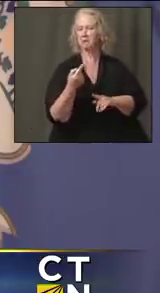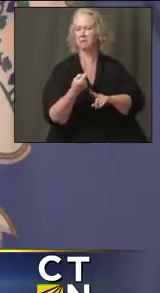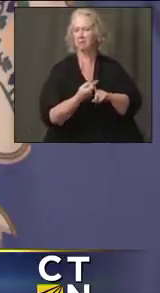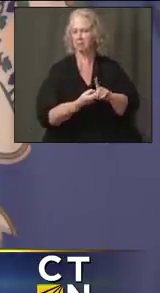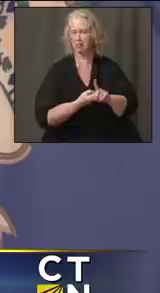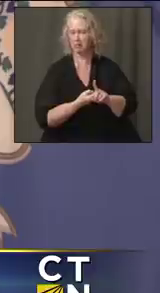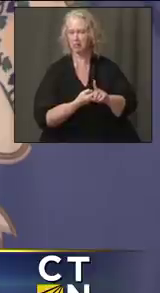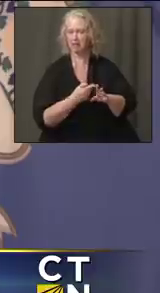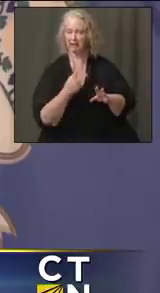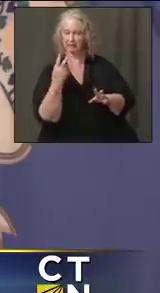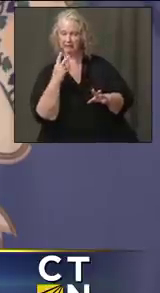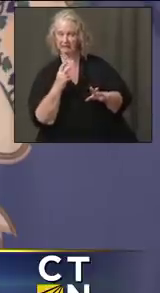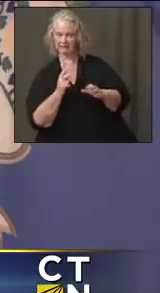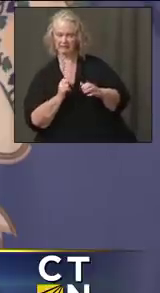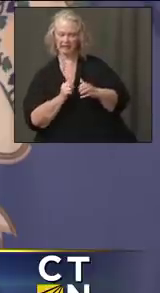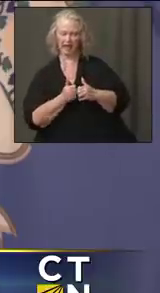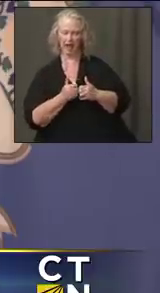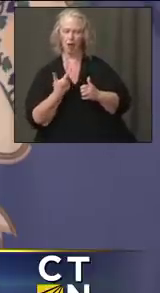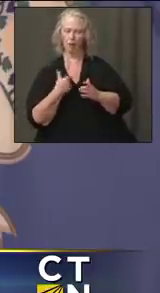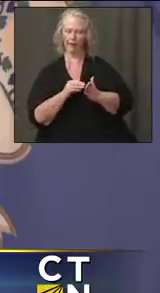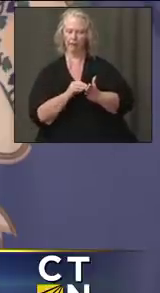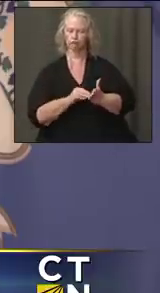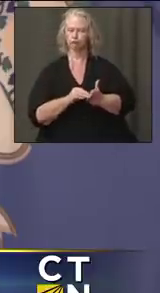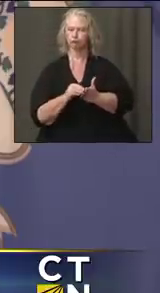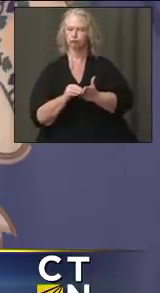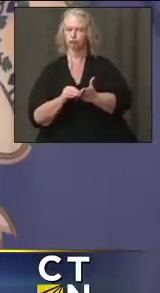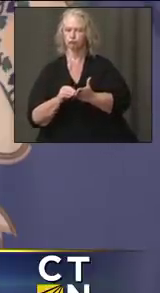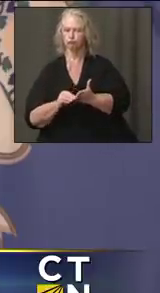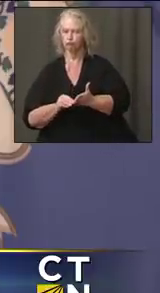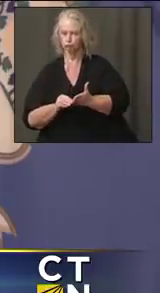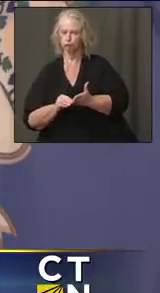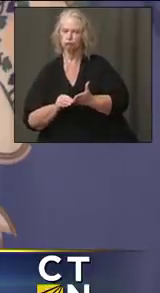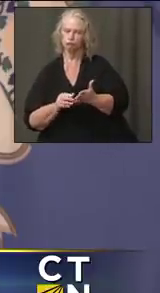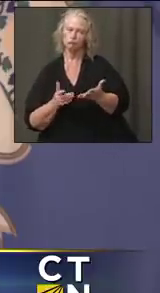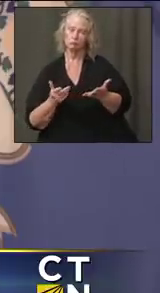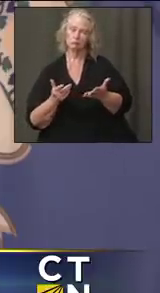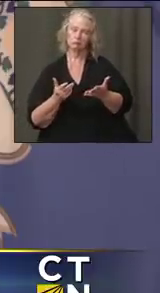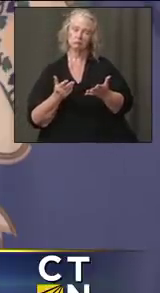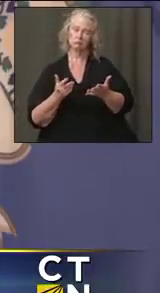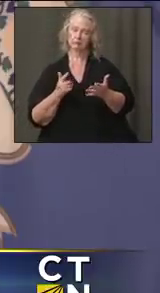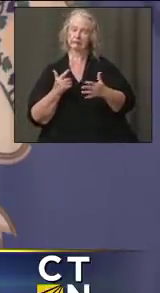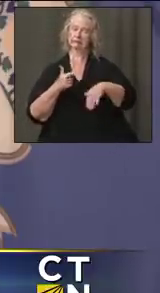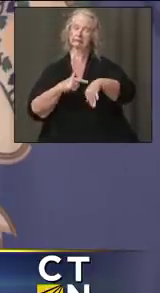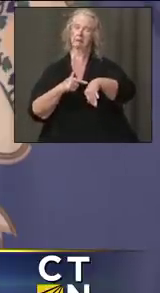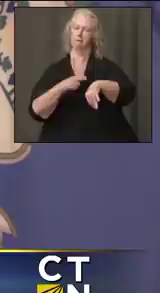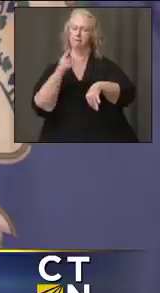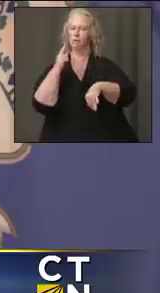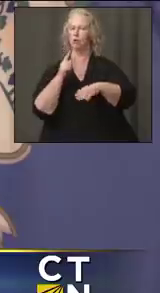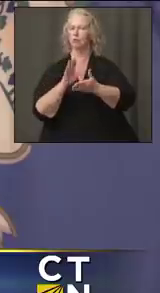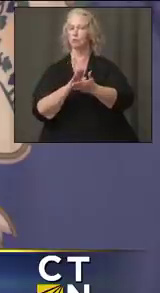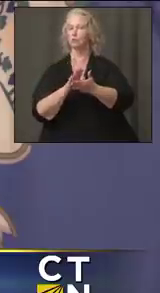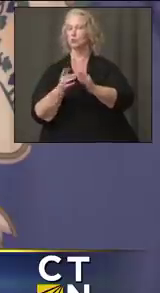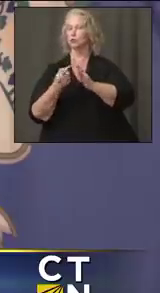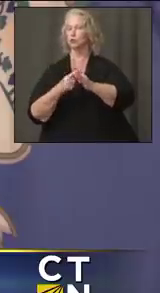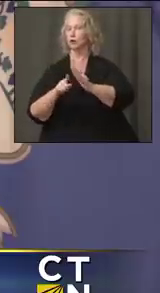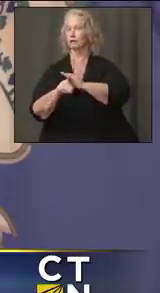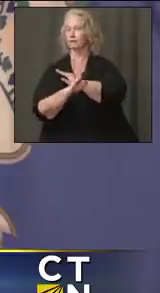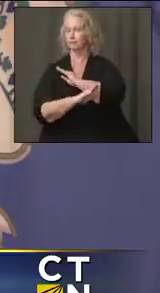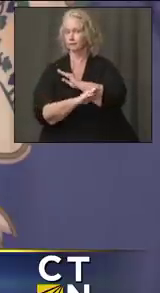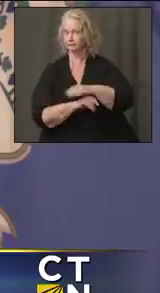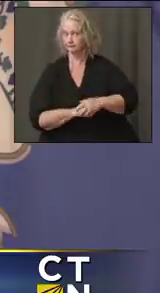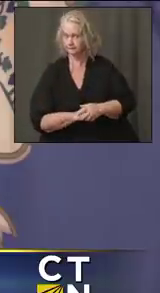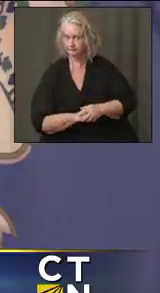to paper in a very specific way oriented towards an on-time school startup. With that,